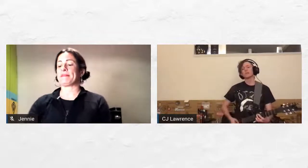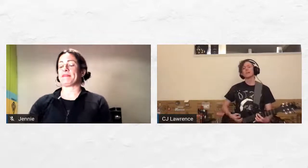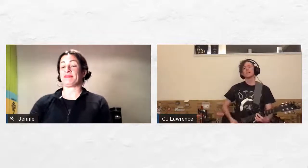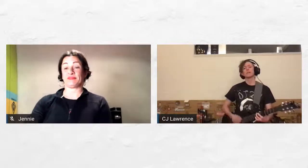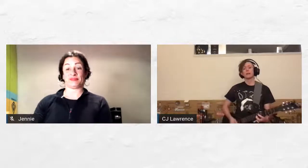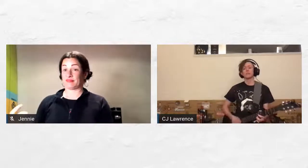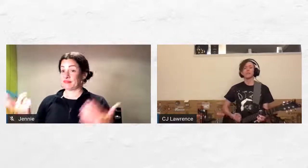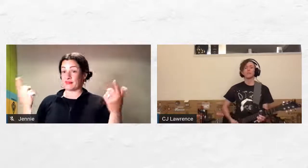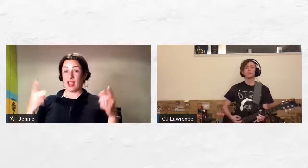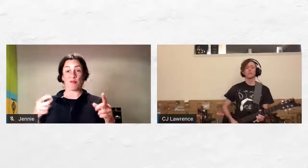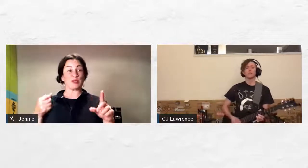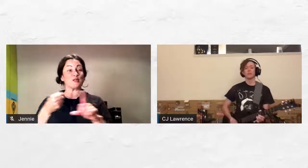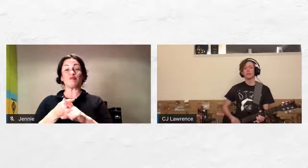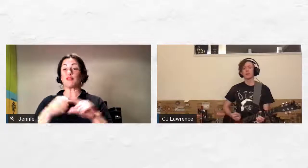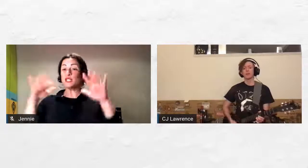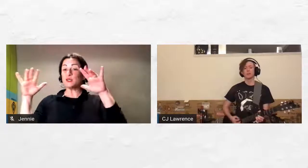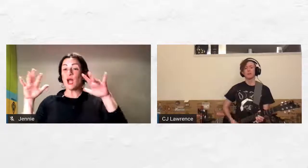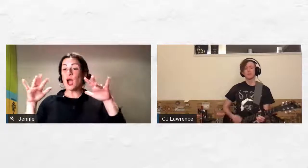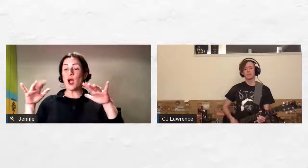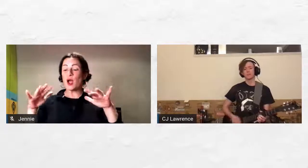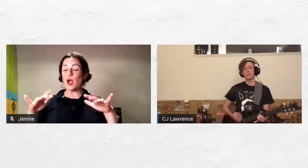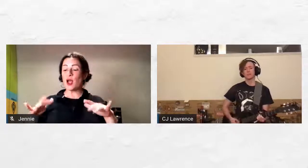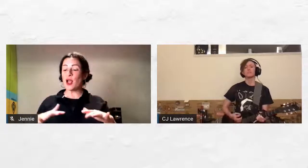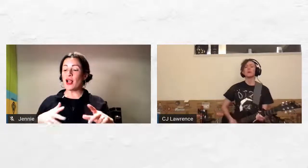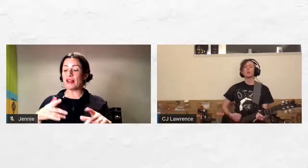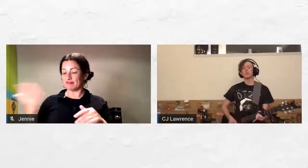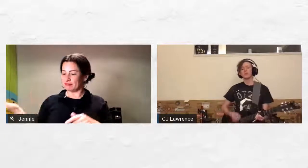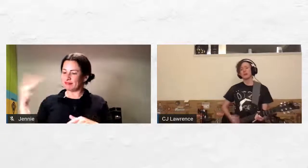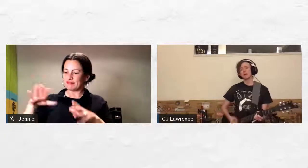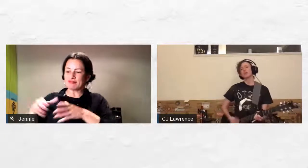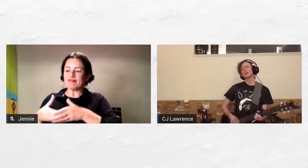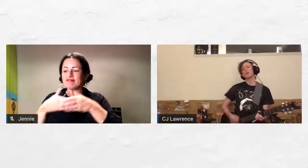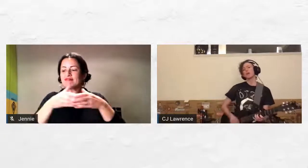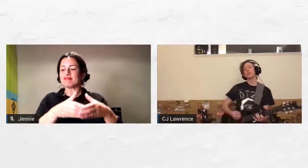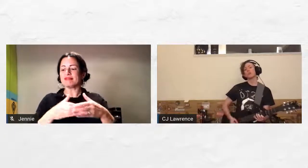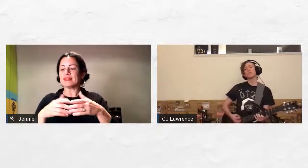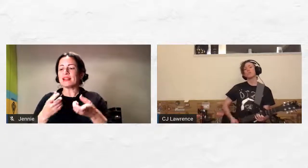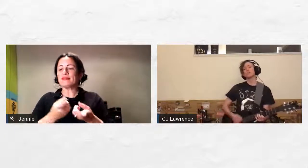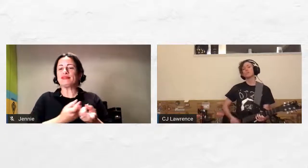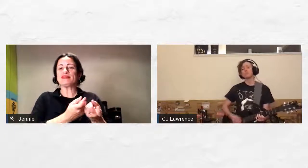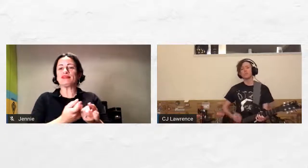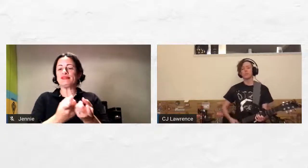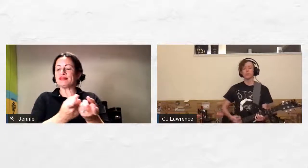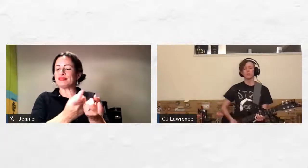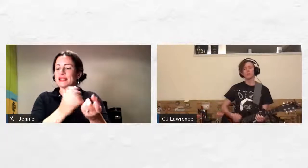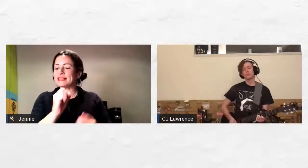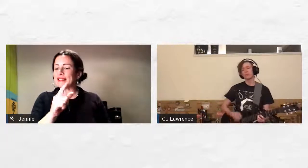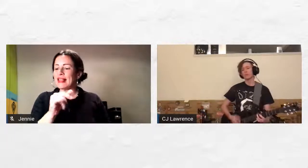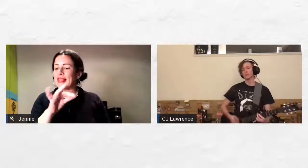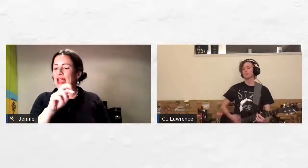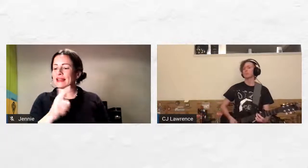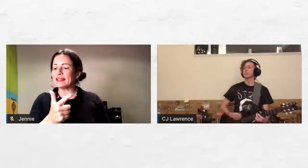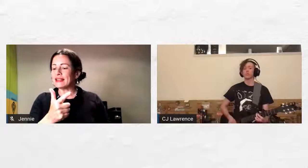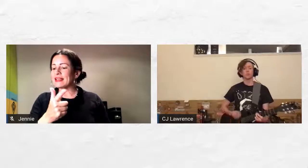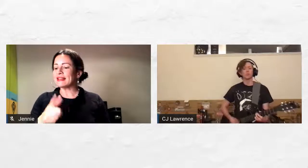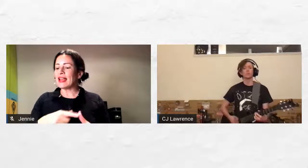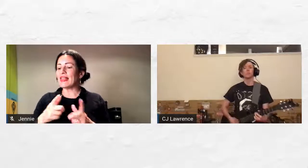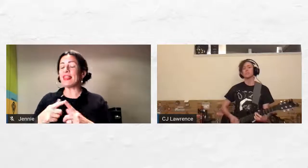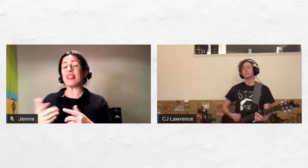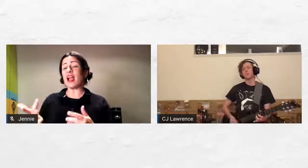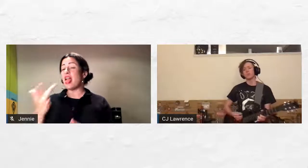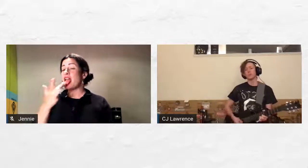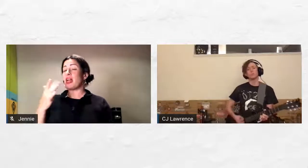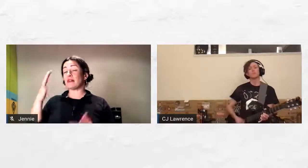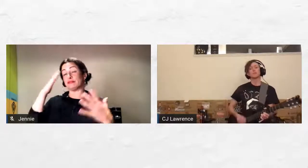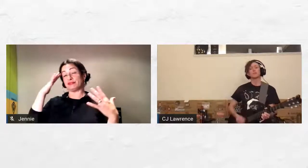Went sledding on snow days. We did acid on road trips.